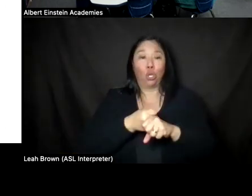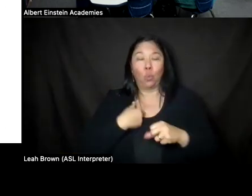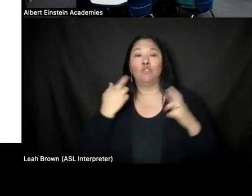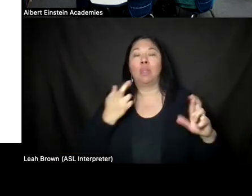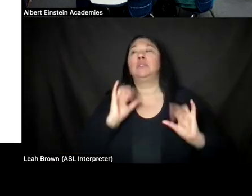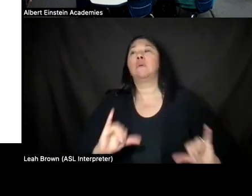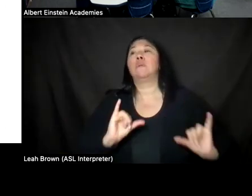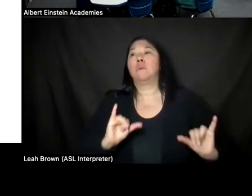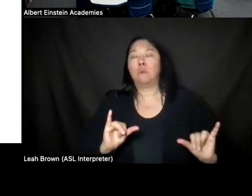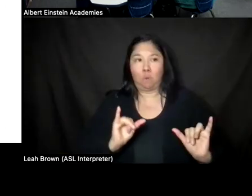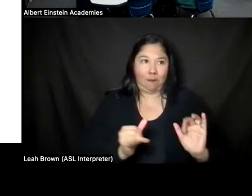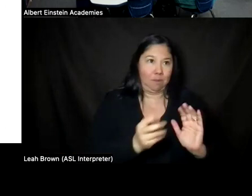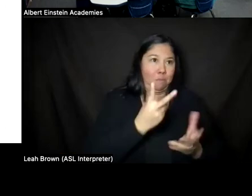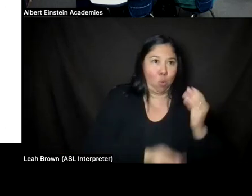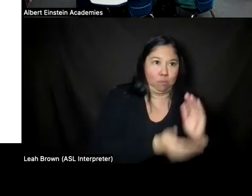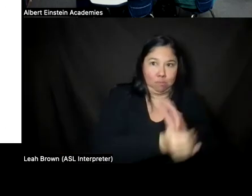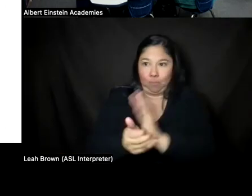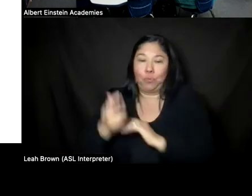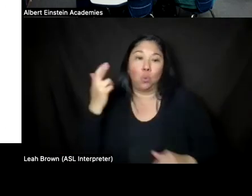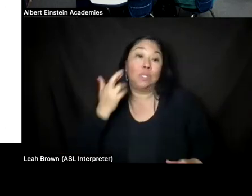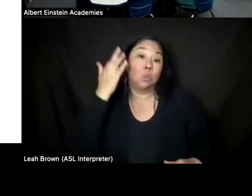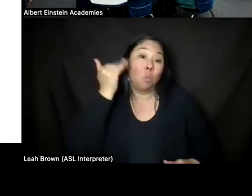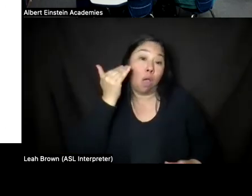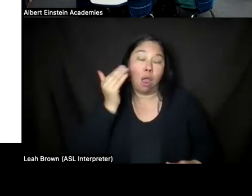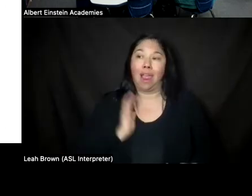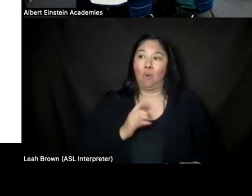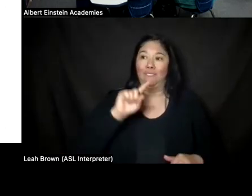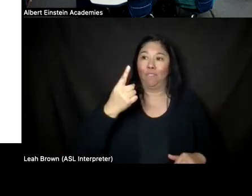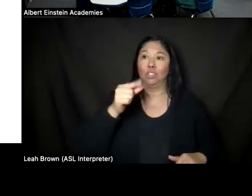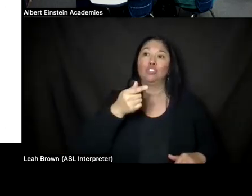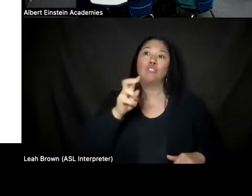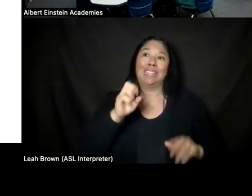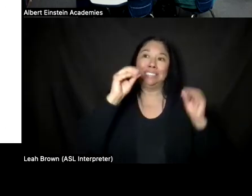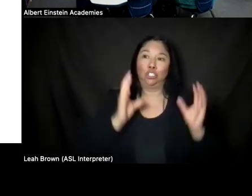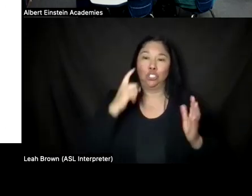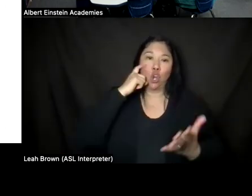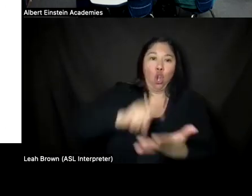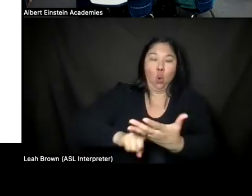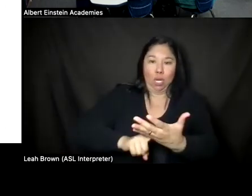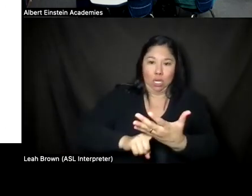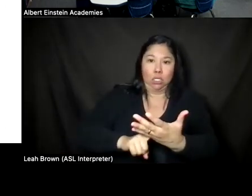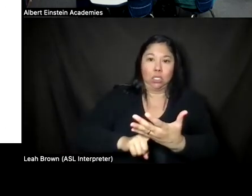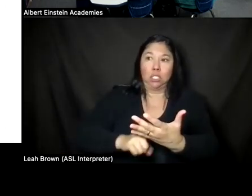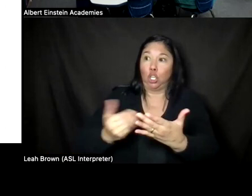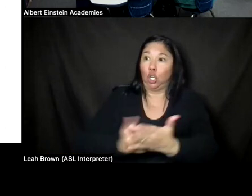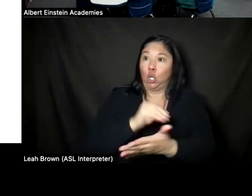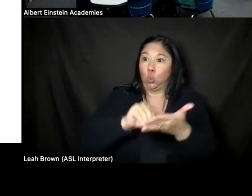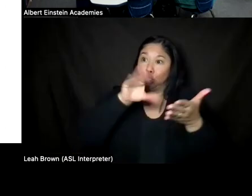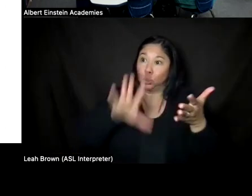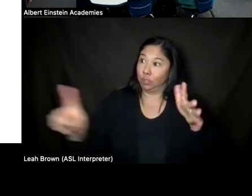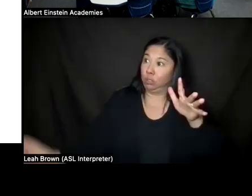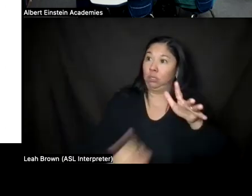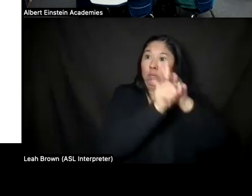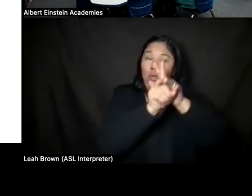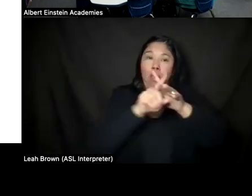need. And the reason this idea kind of came about was our first grade teachers had noticed that when we would get new students to our school that had not